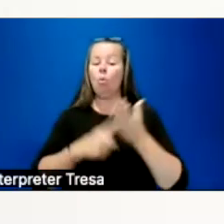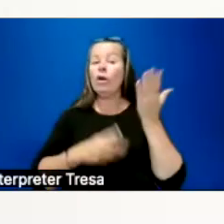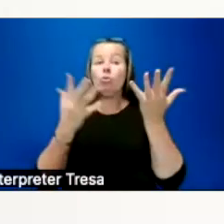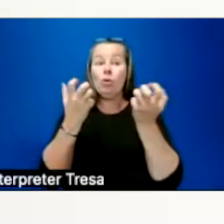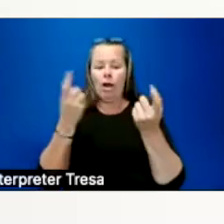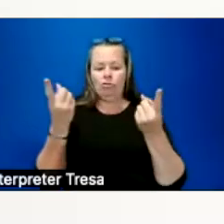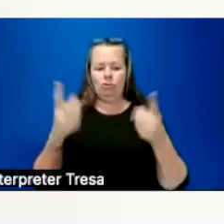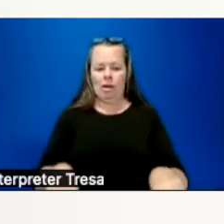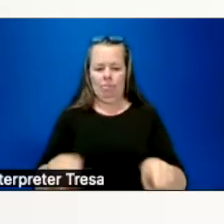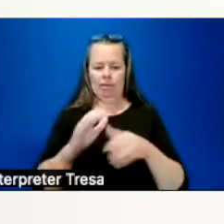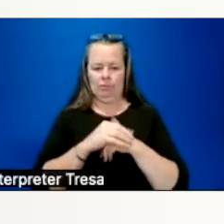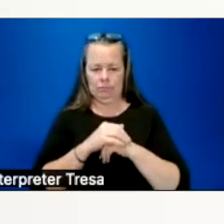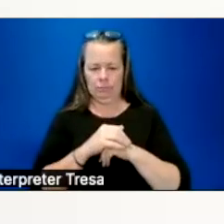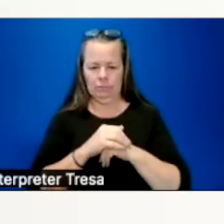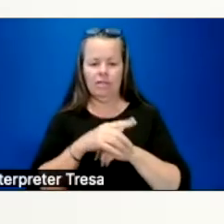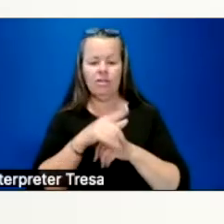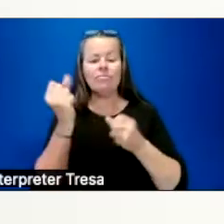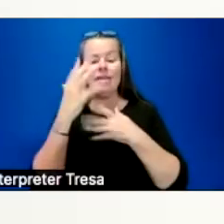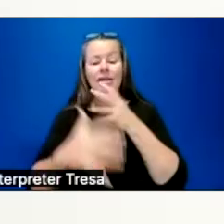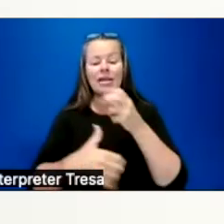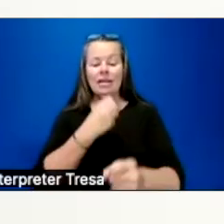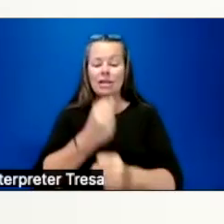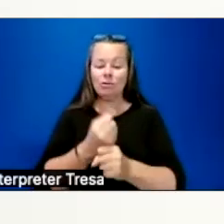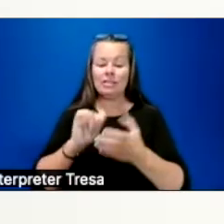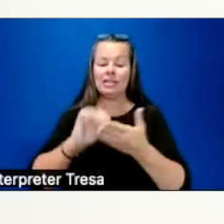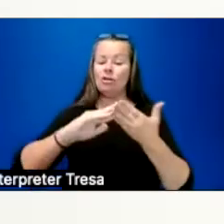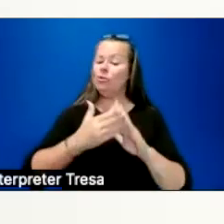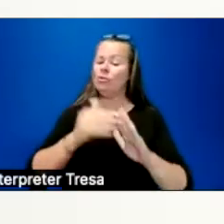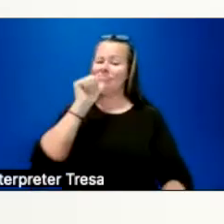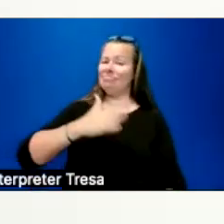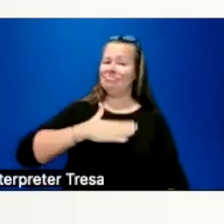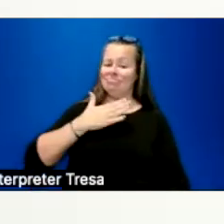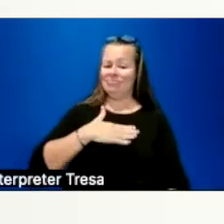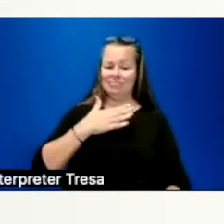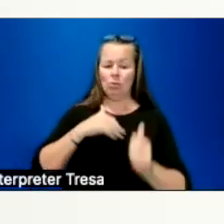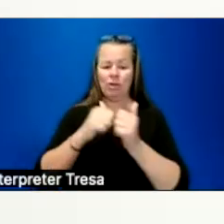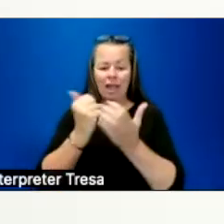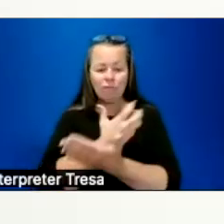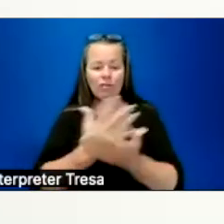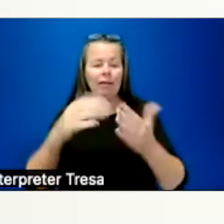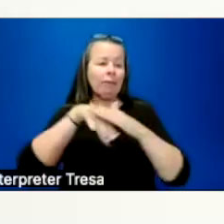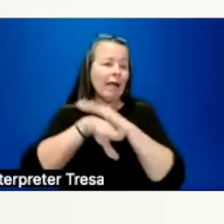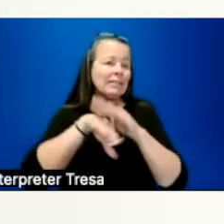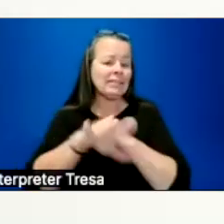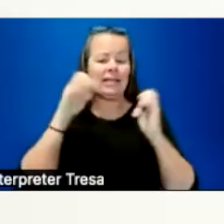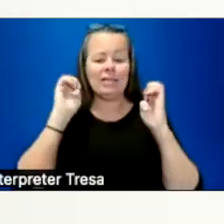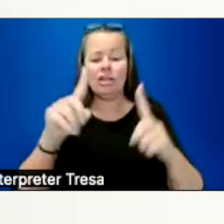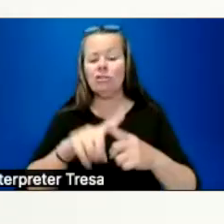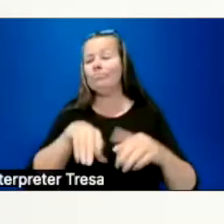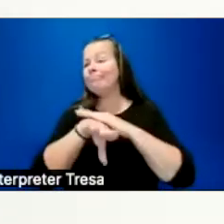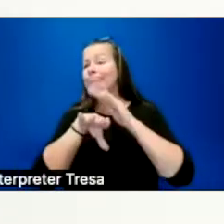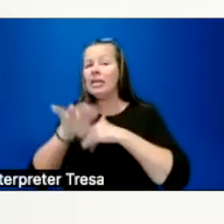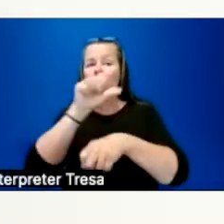hasn't been happy about everything, the education, the way that they can or can't access the job market when they